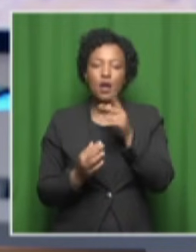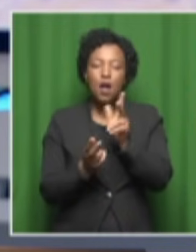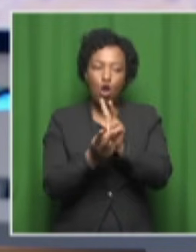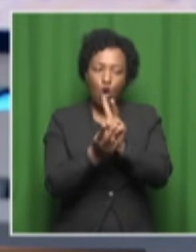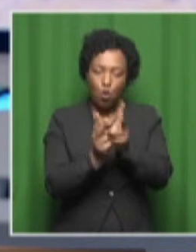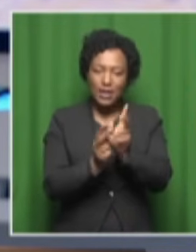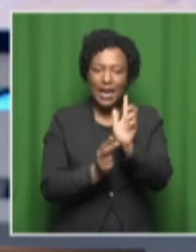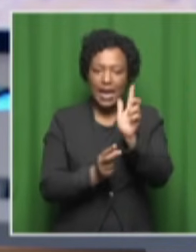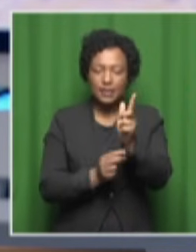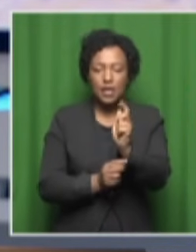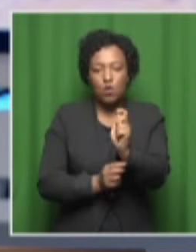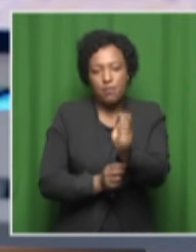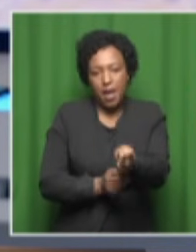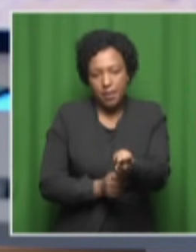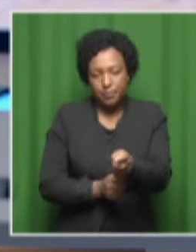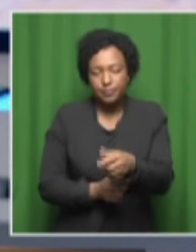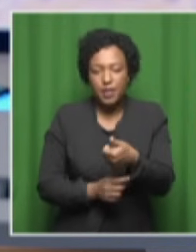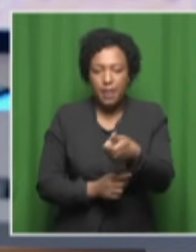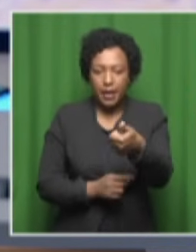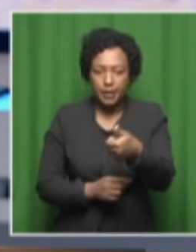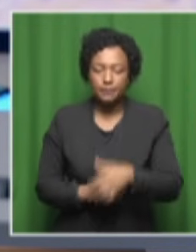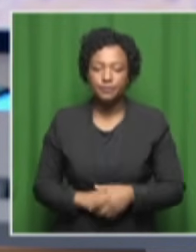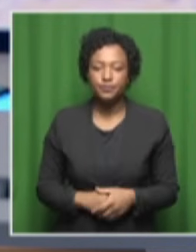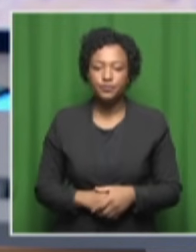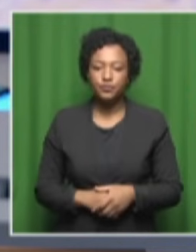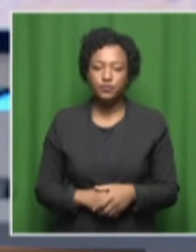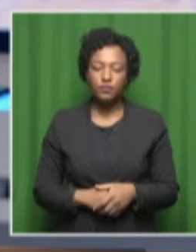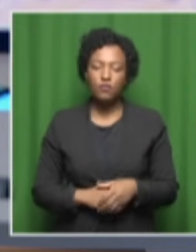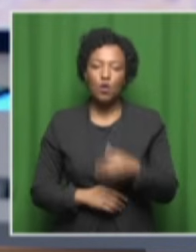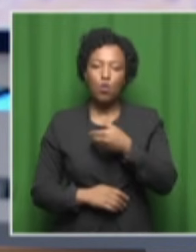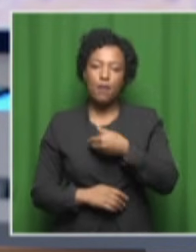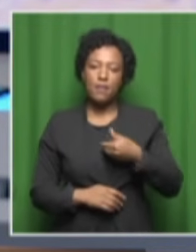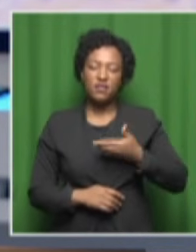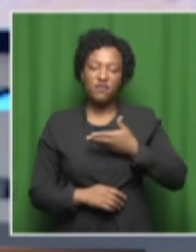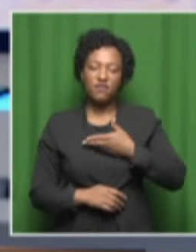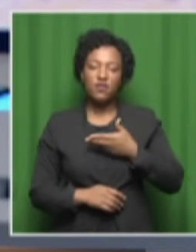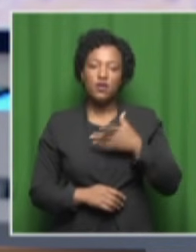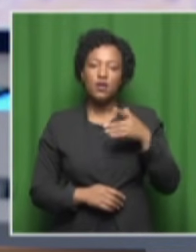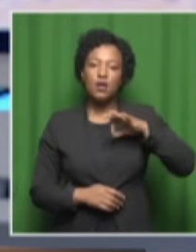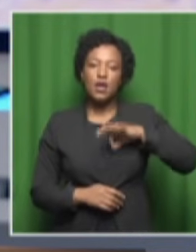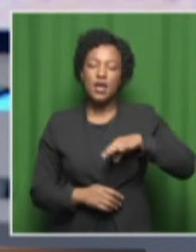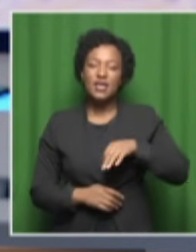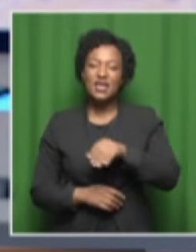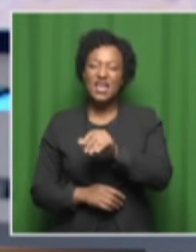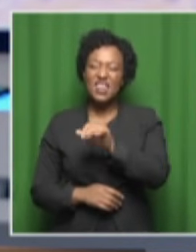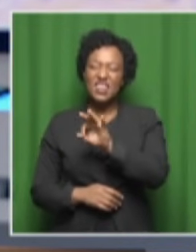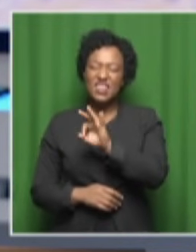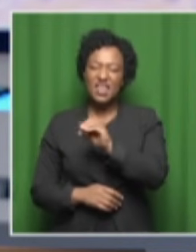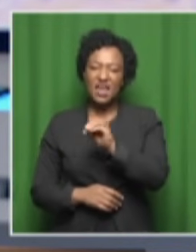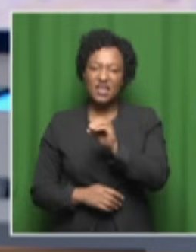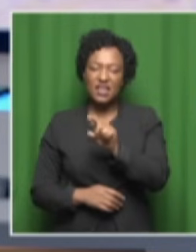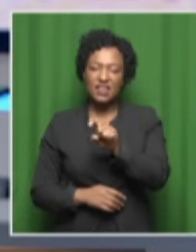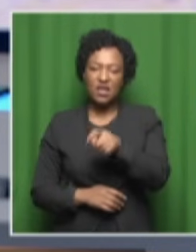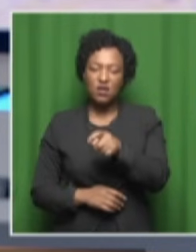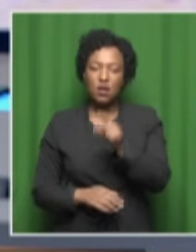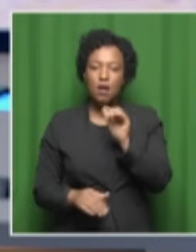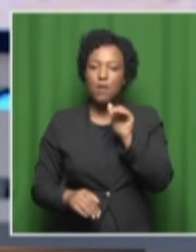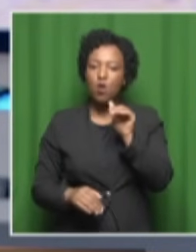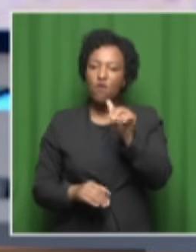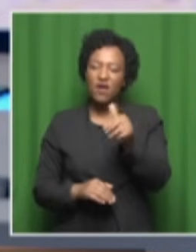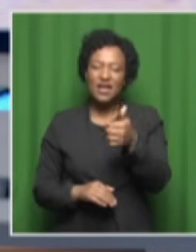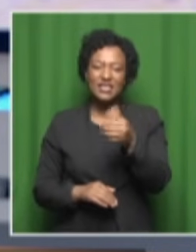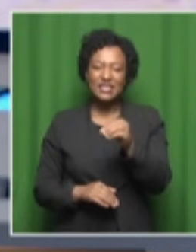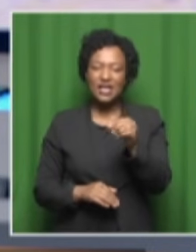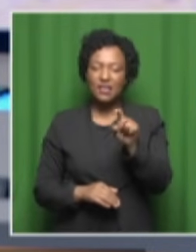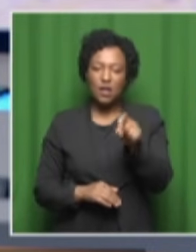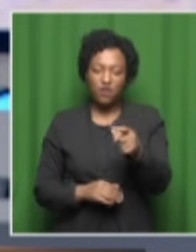of the missing middle, I mean, we're talking about that income bracket where parents are earning between 300,000 but not more than